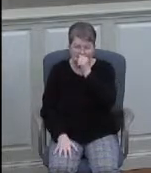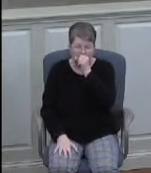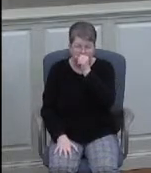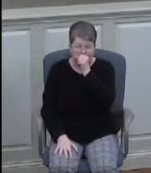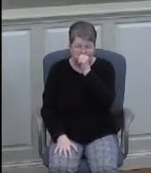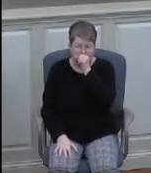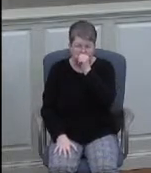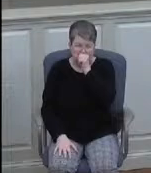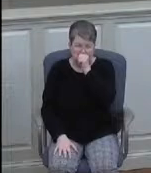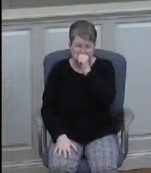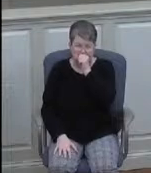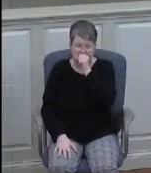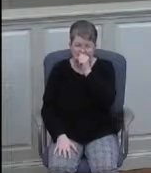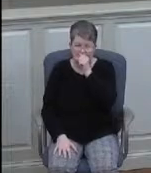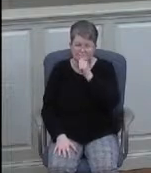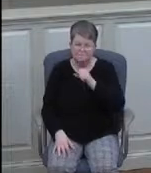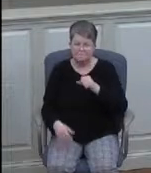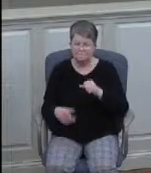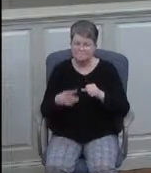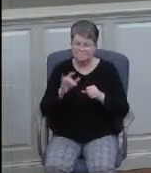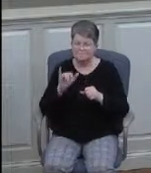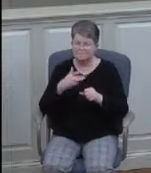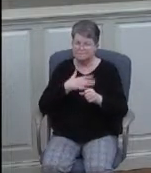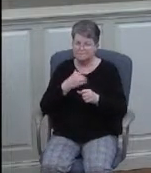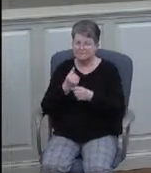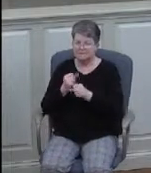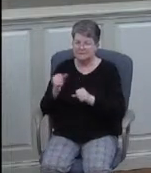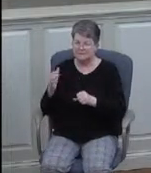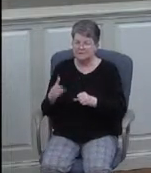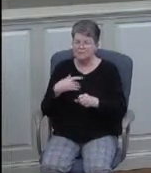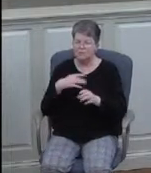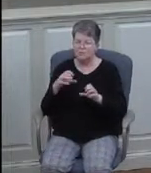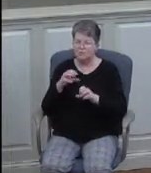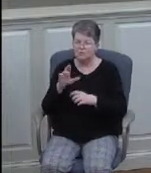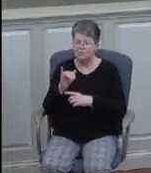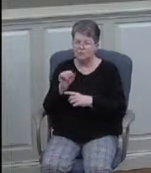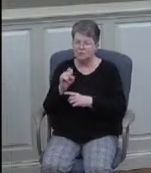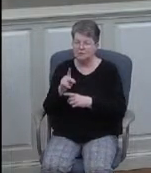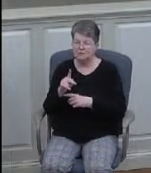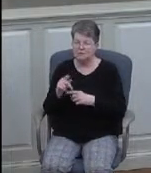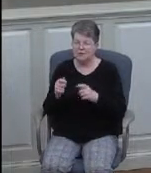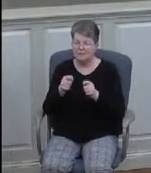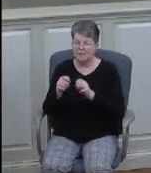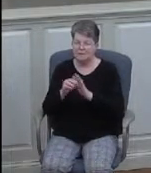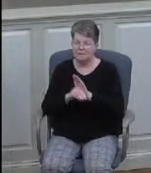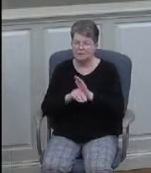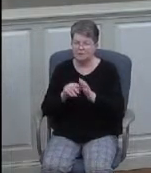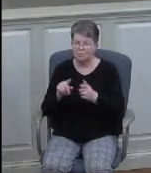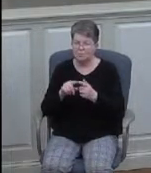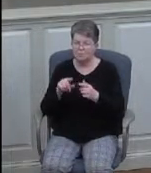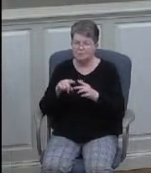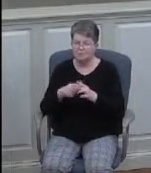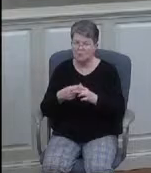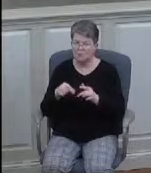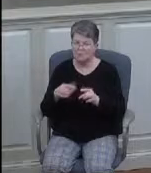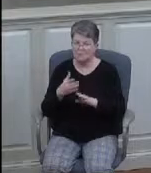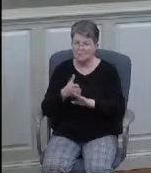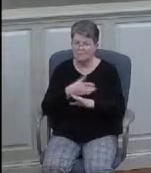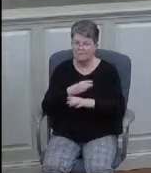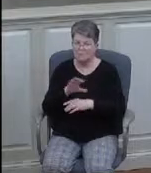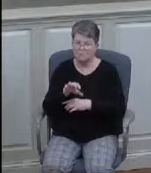that's, and I probably didn't mention my safety slide, we are doing a risk management. I'm actually, and we started this before the Christmas, we're